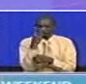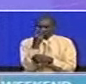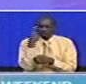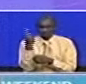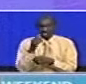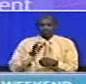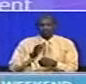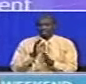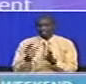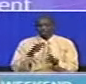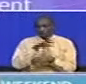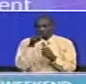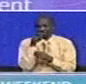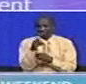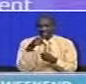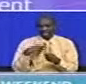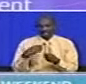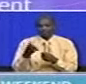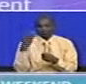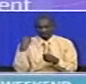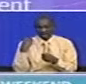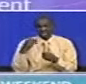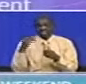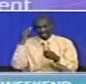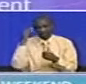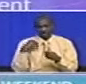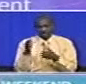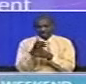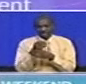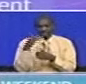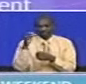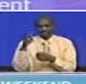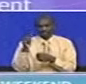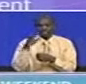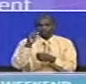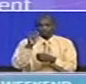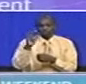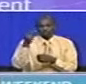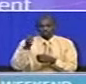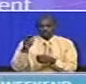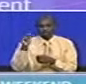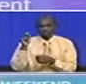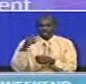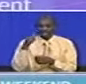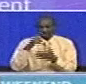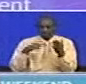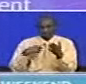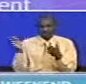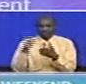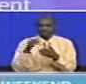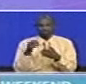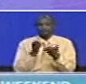are women. All of this as former head of civil service Ambassador Francis Mudhaura returns to the public